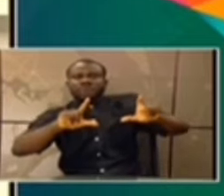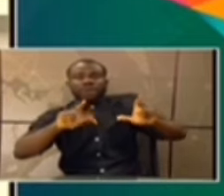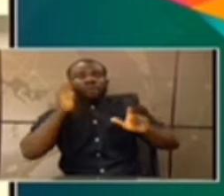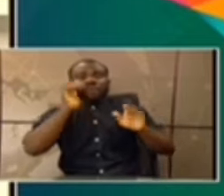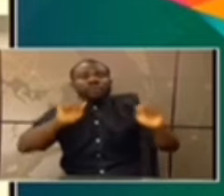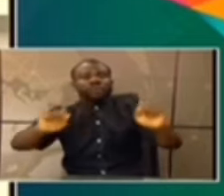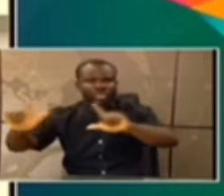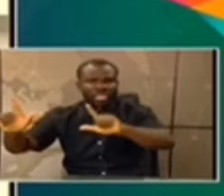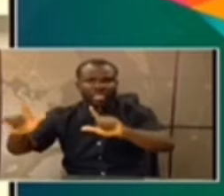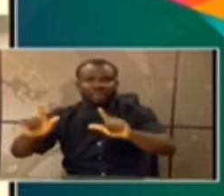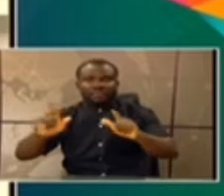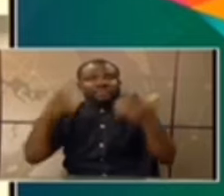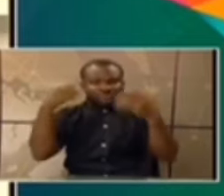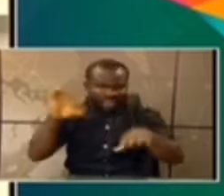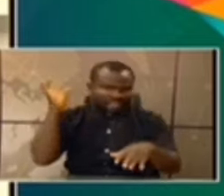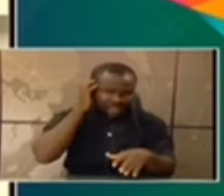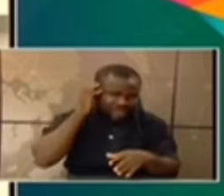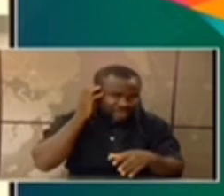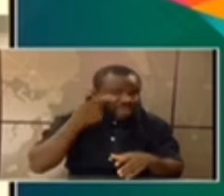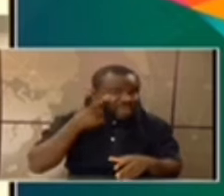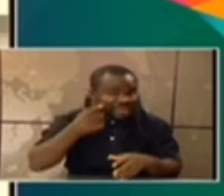we ye friend ya tedada me de bere